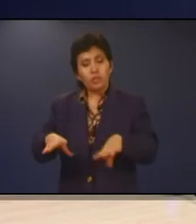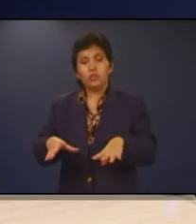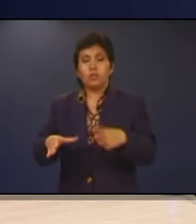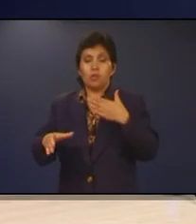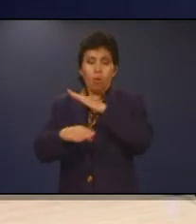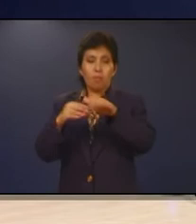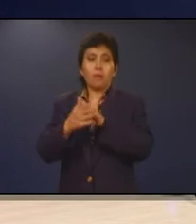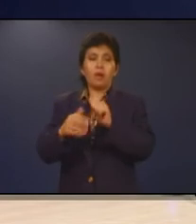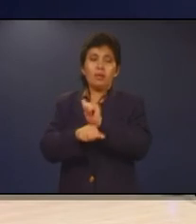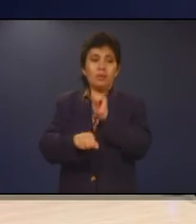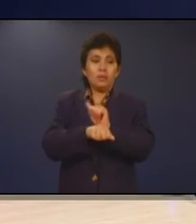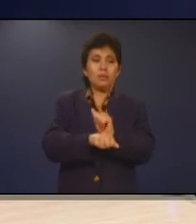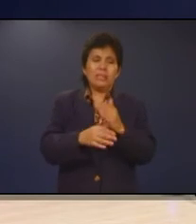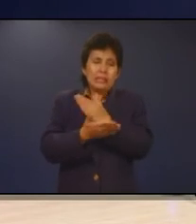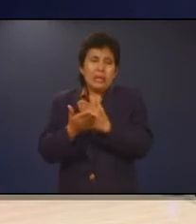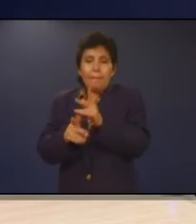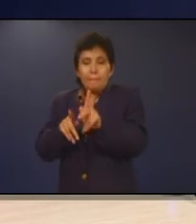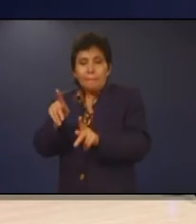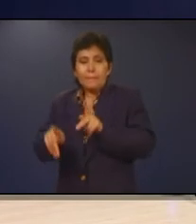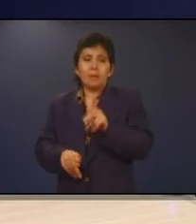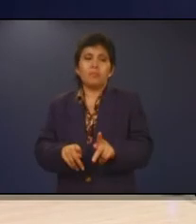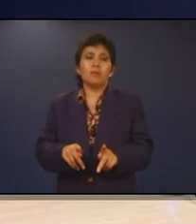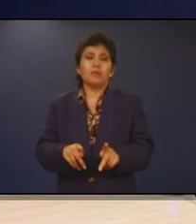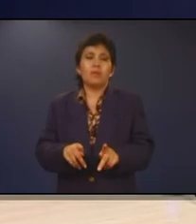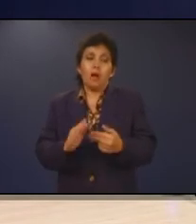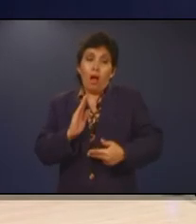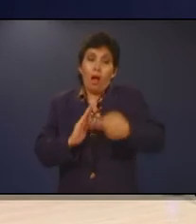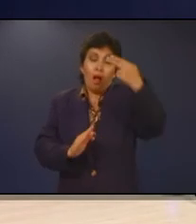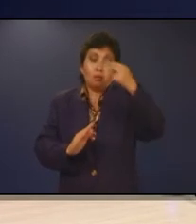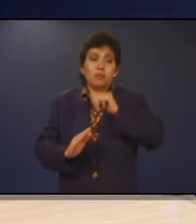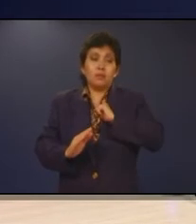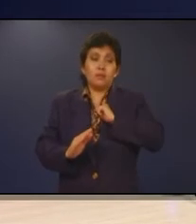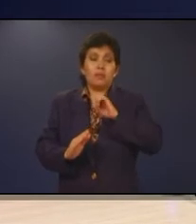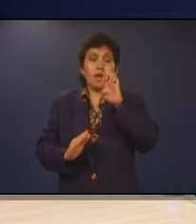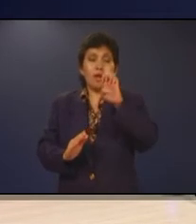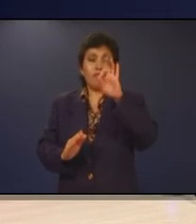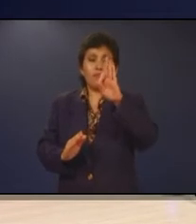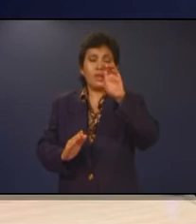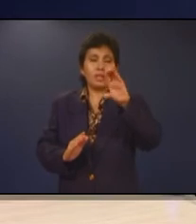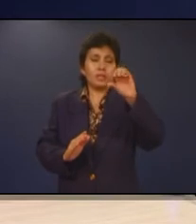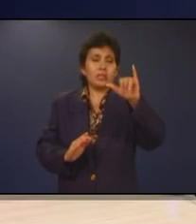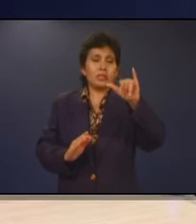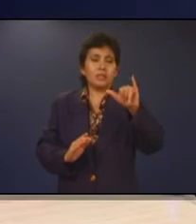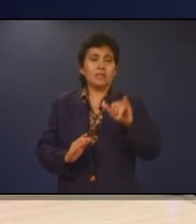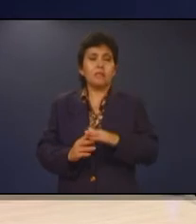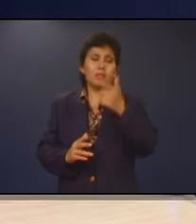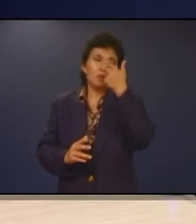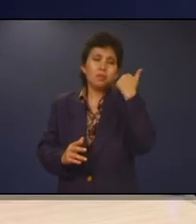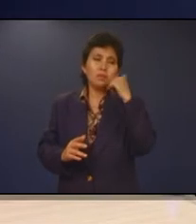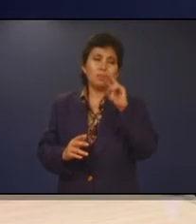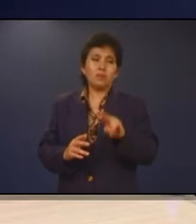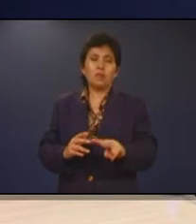I finish it well. Some people, they do not have high self-efficacy as long as it goes through